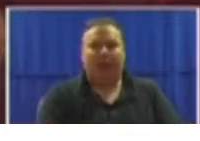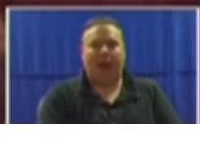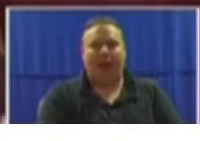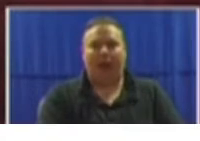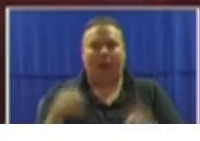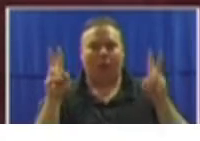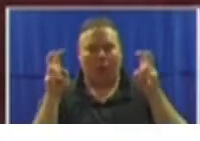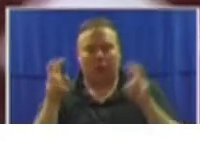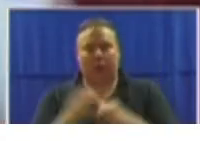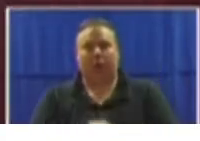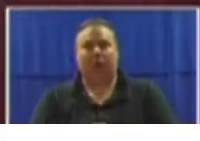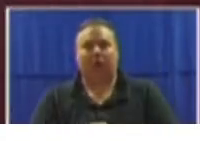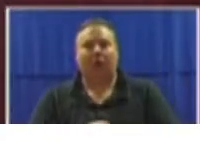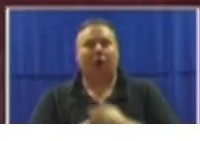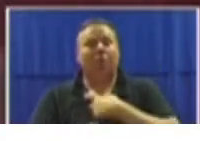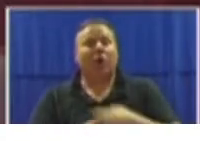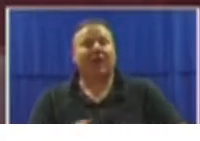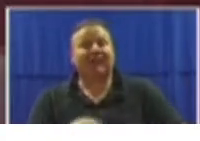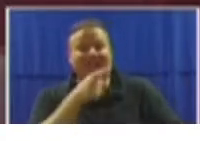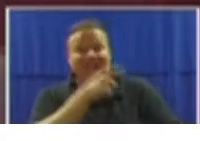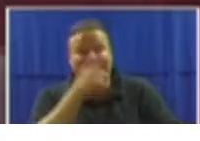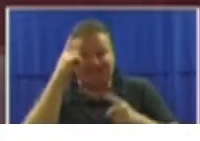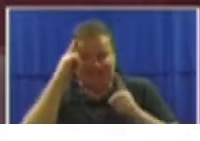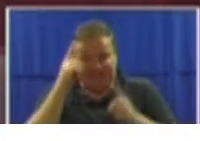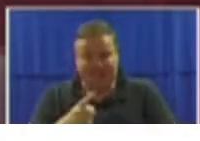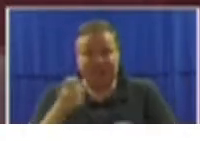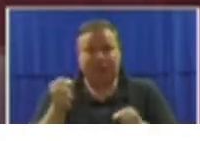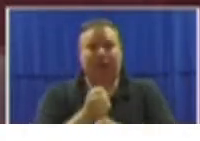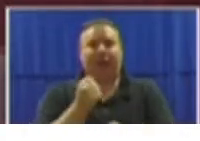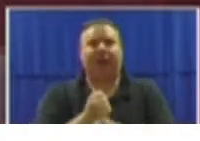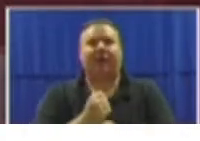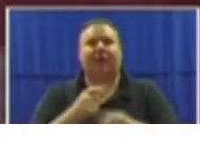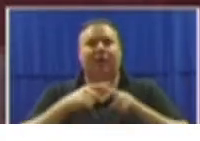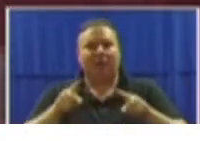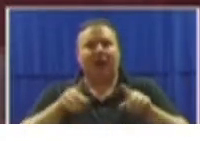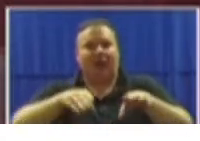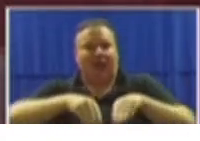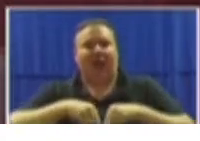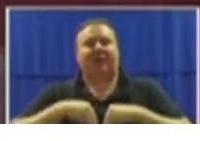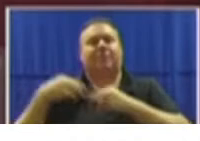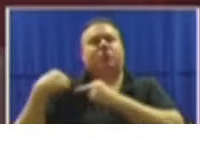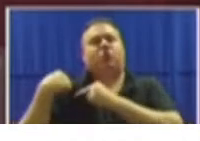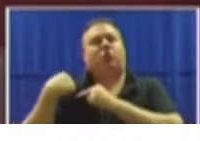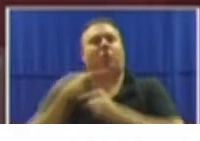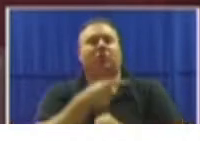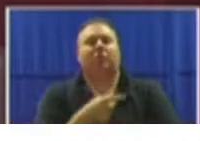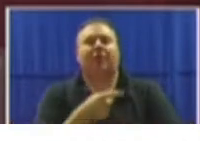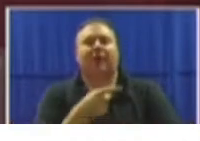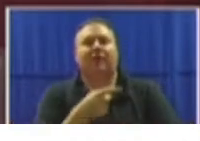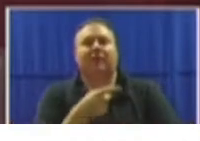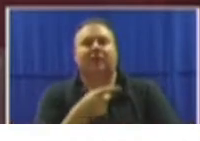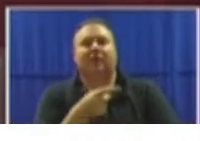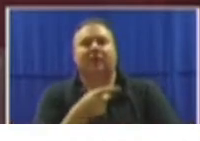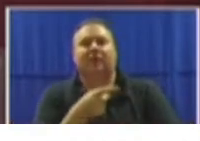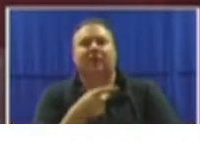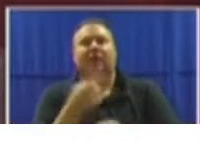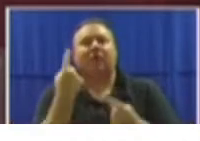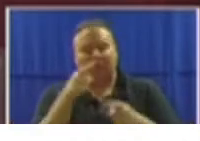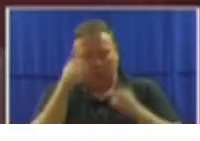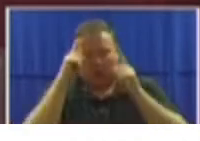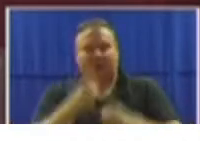meaning that the President not only makes the decisions, but also accepts ultimate responsibility for those